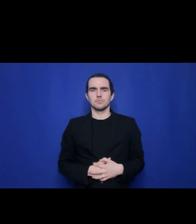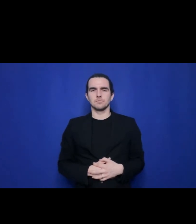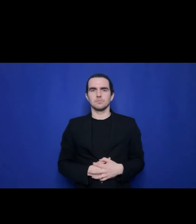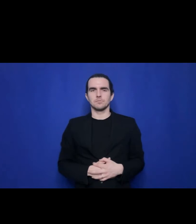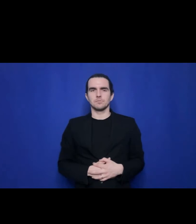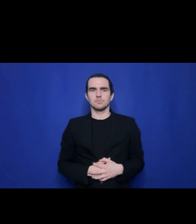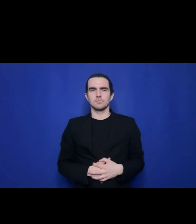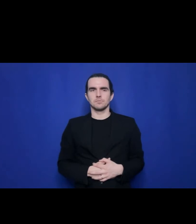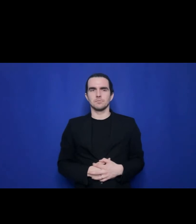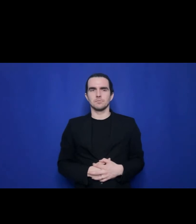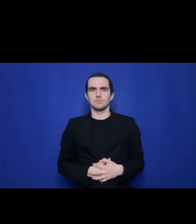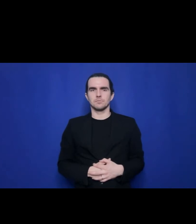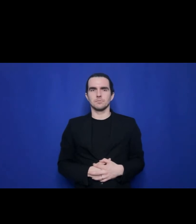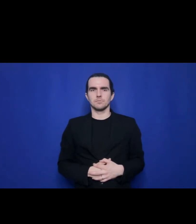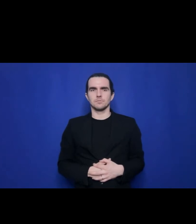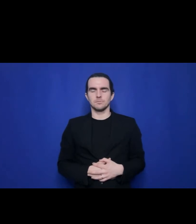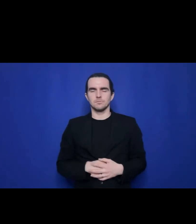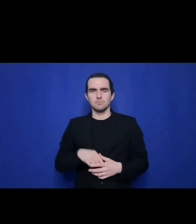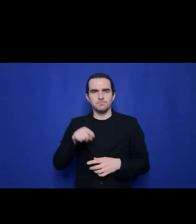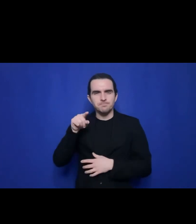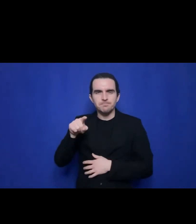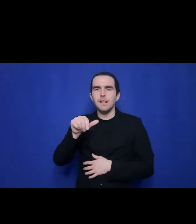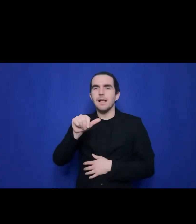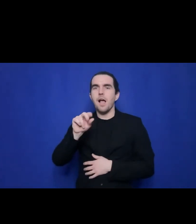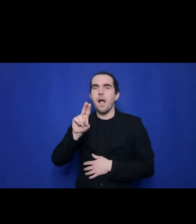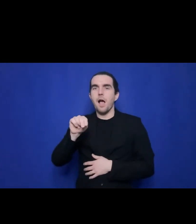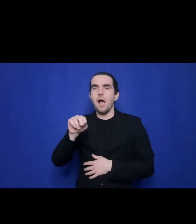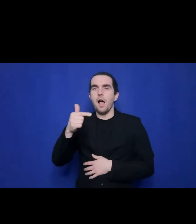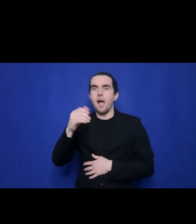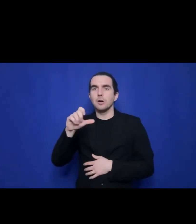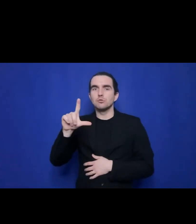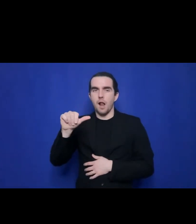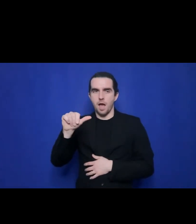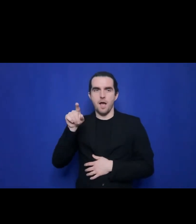with those who don't have a disability in recreational